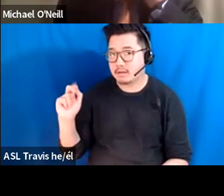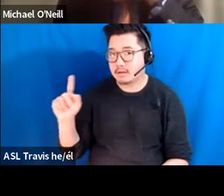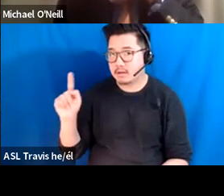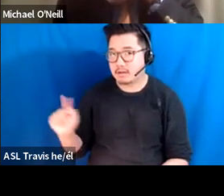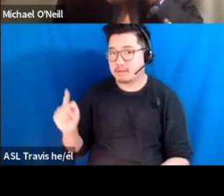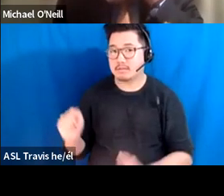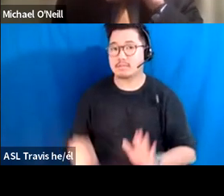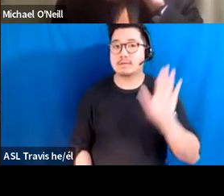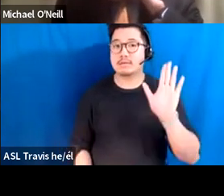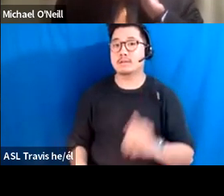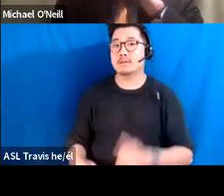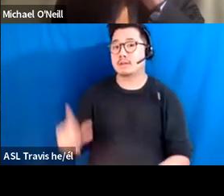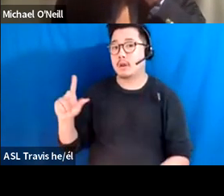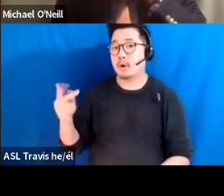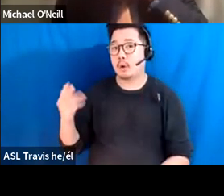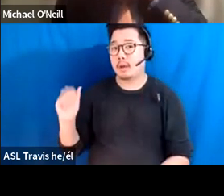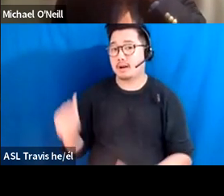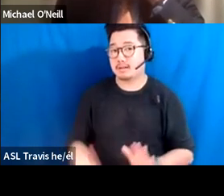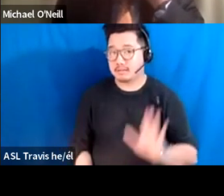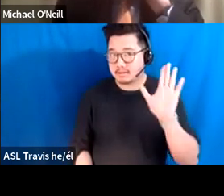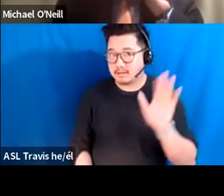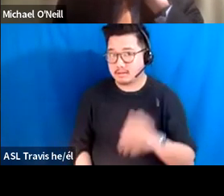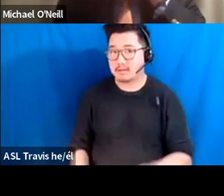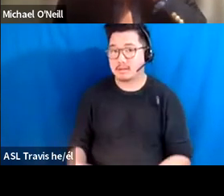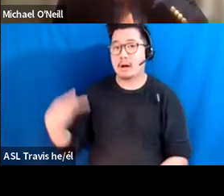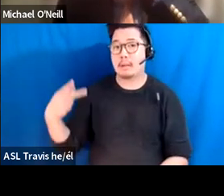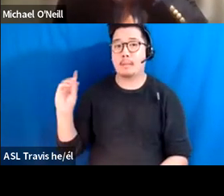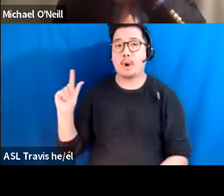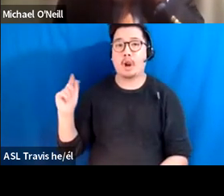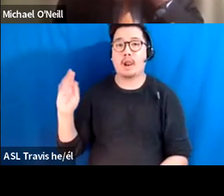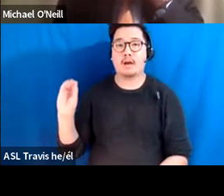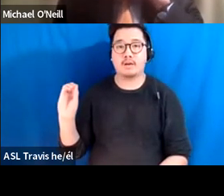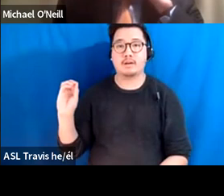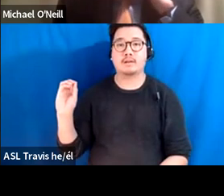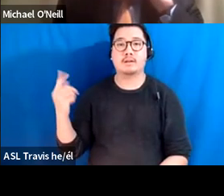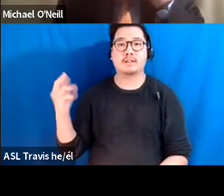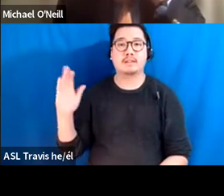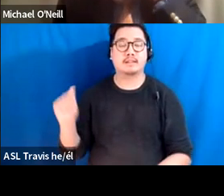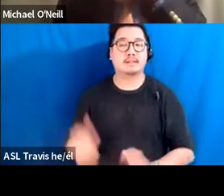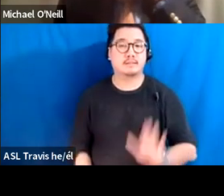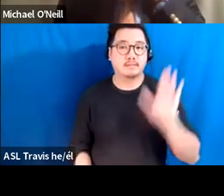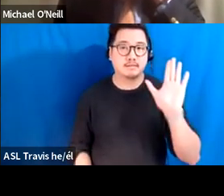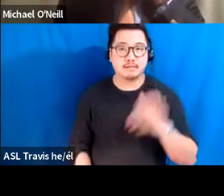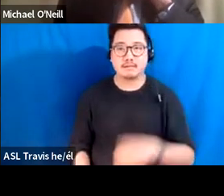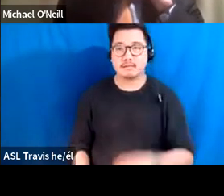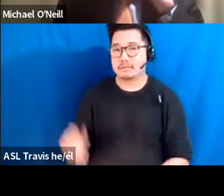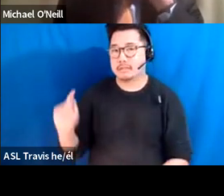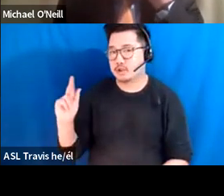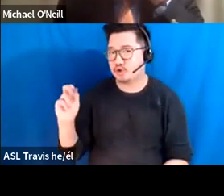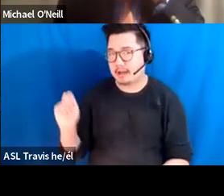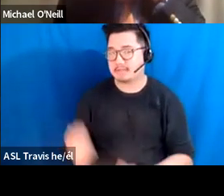lopera yes ms polanco garcia yes mr tran